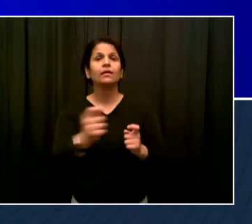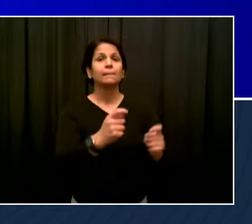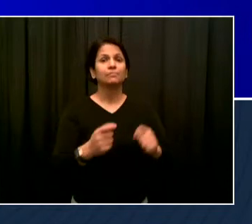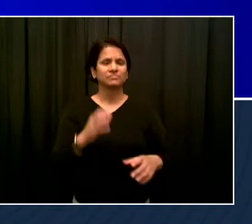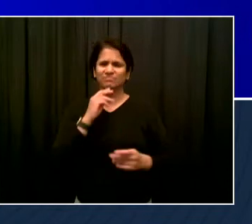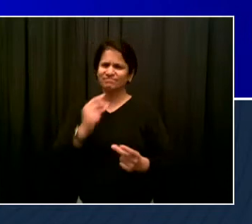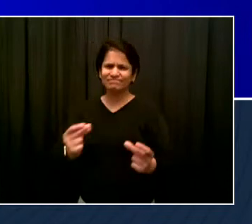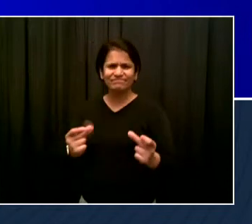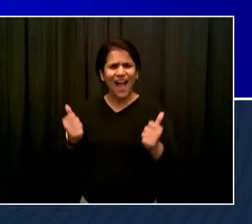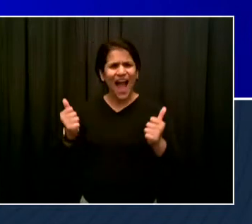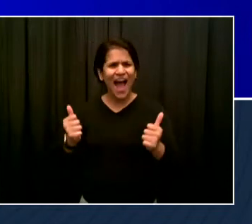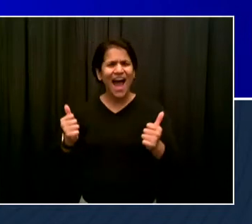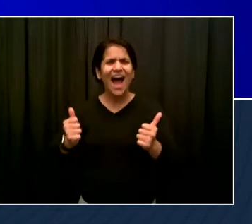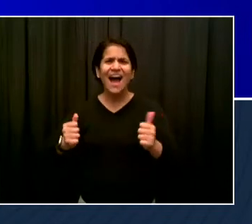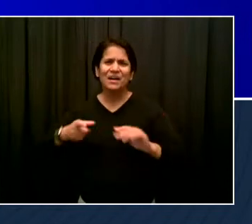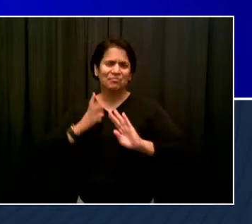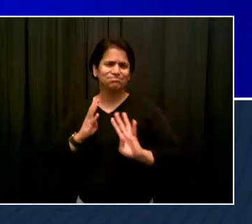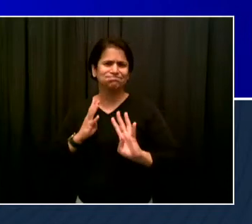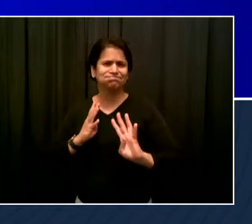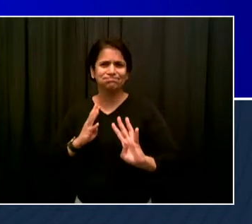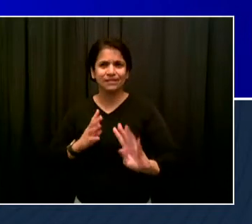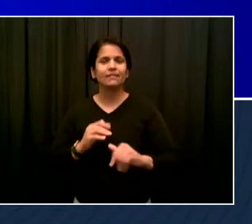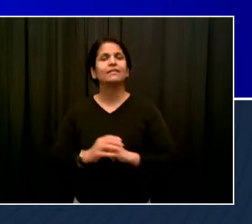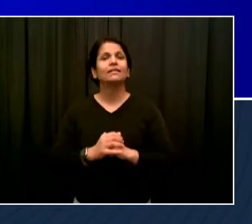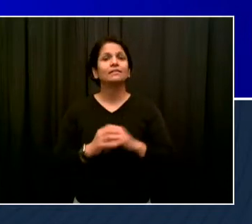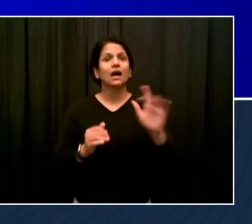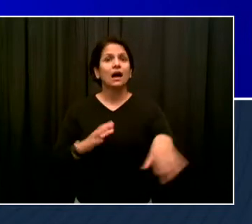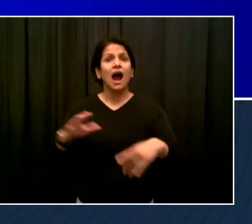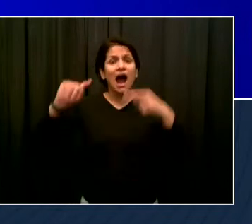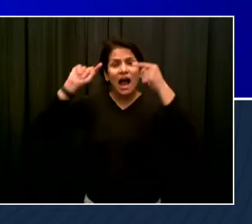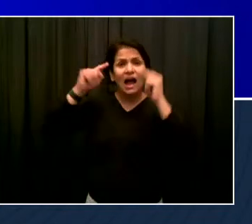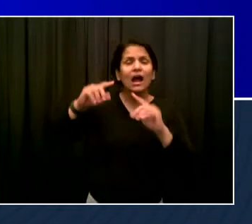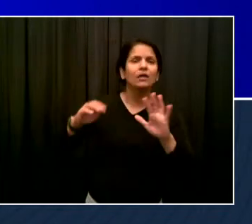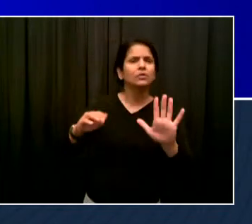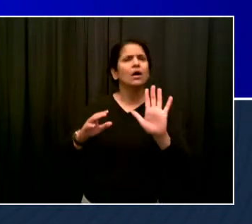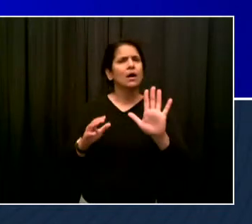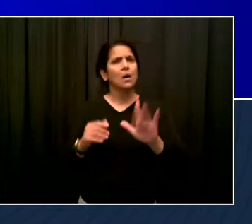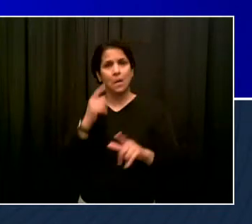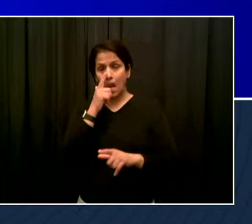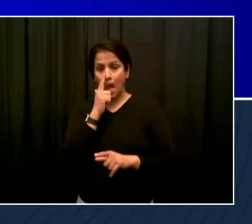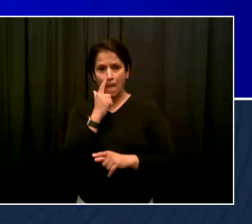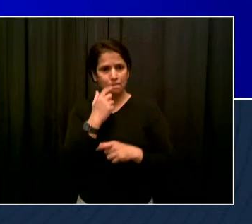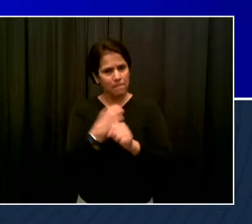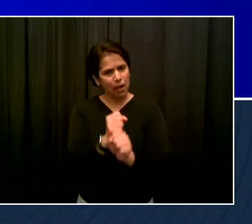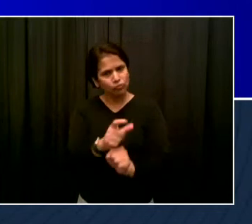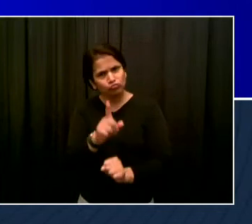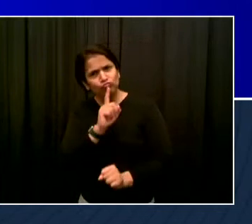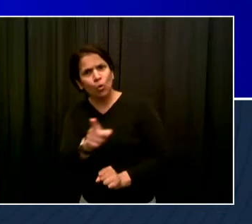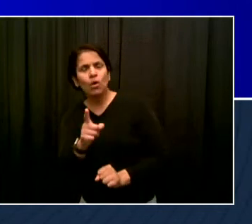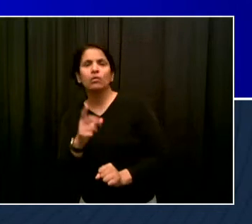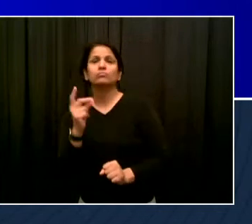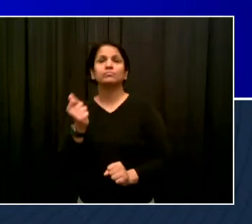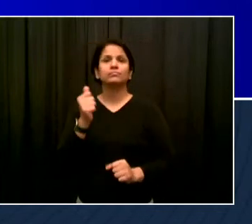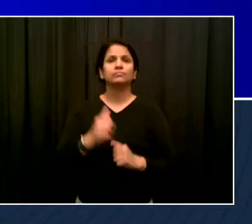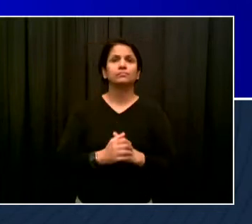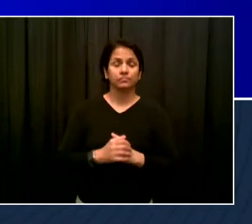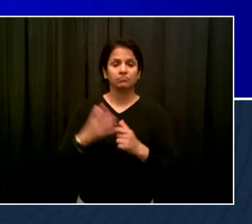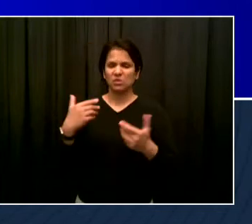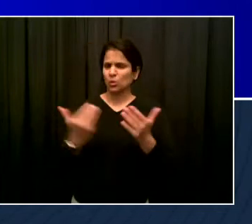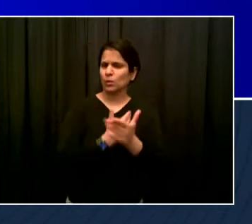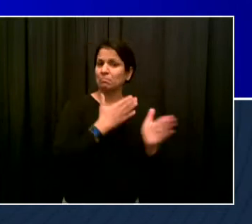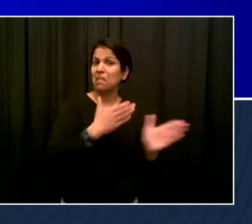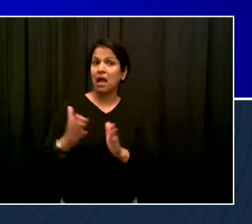health centers to start a walk-in approach as well. Every pharmacy out there, every community health center, I'm calling on you